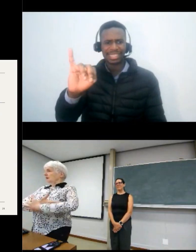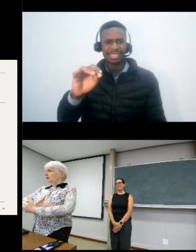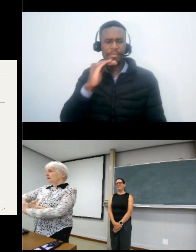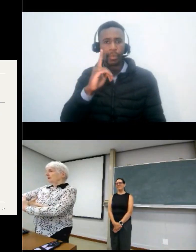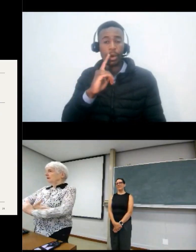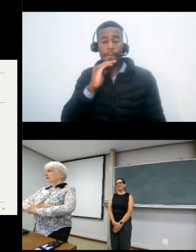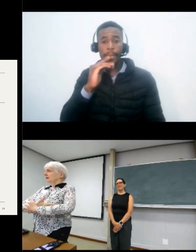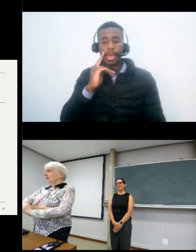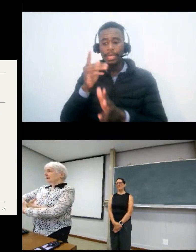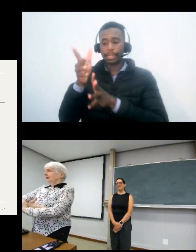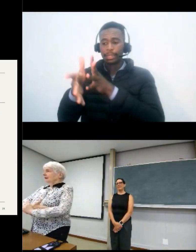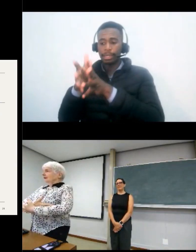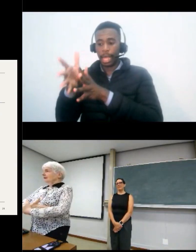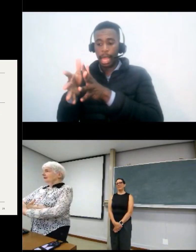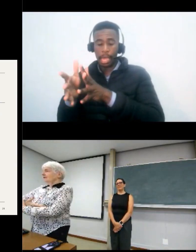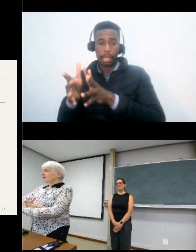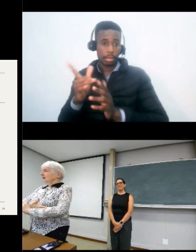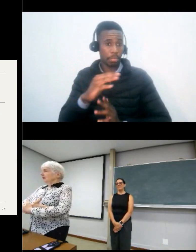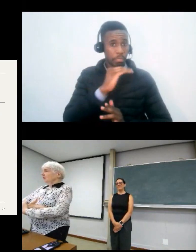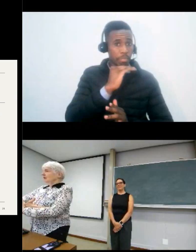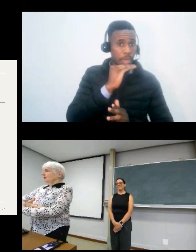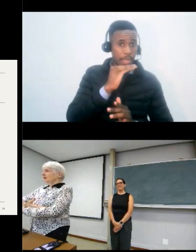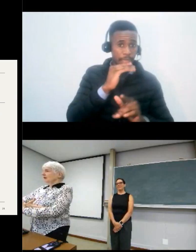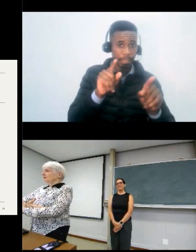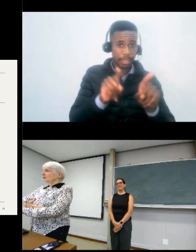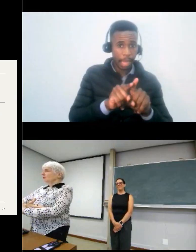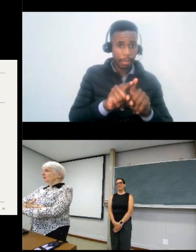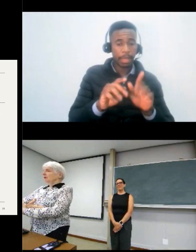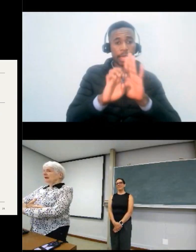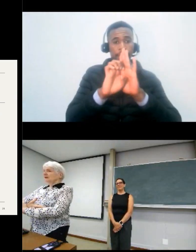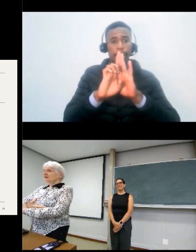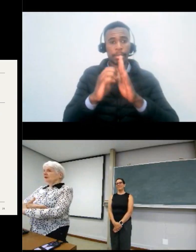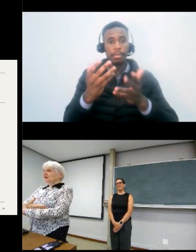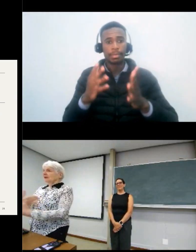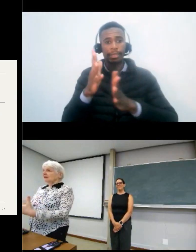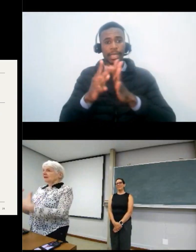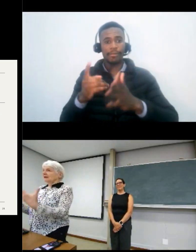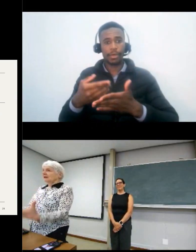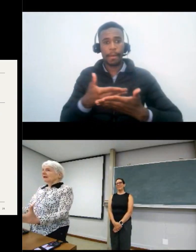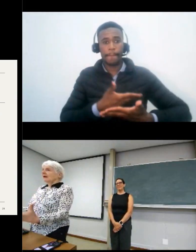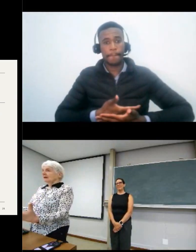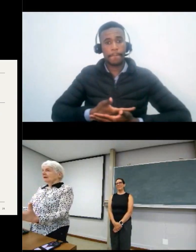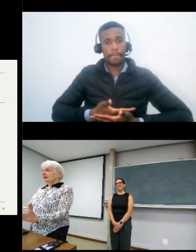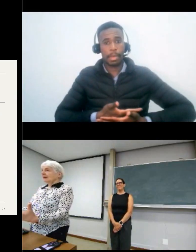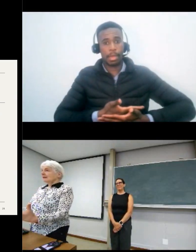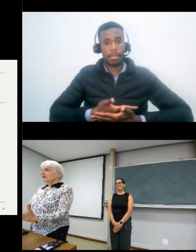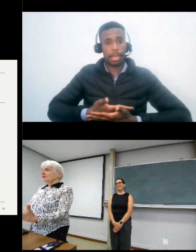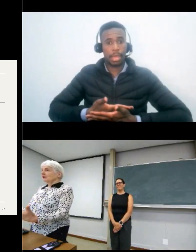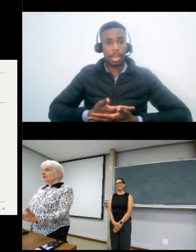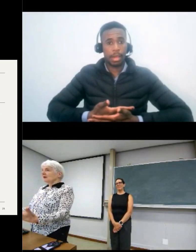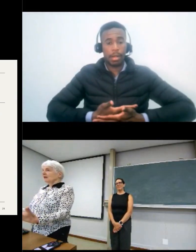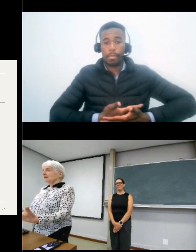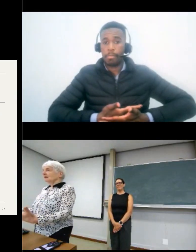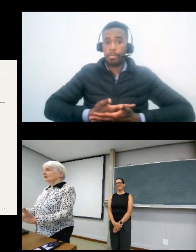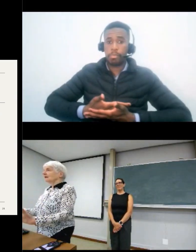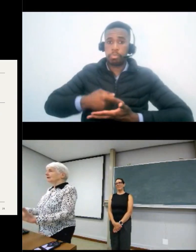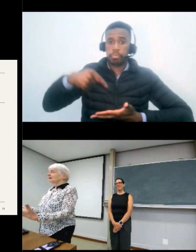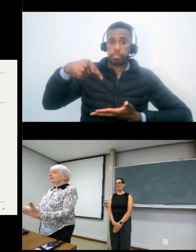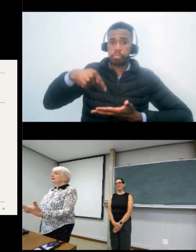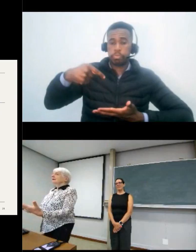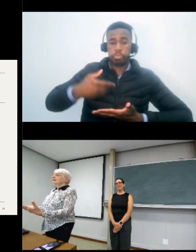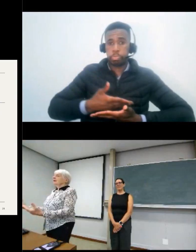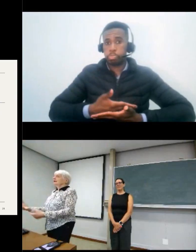for baby, this is a very iconic sign. Most people out of context can guess what is